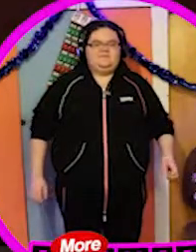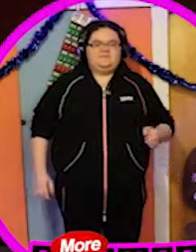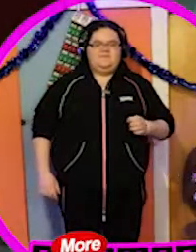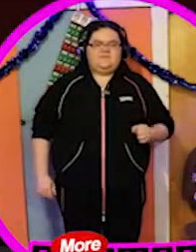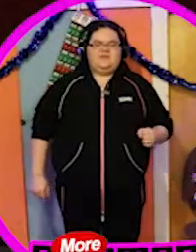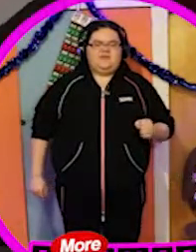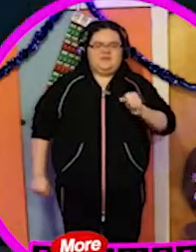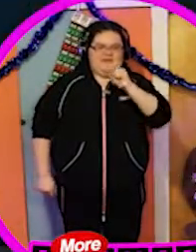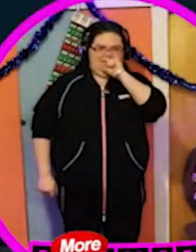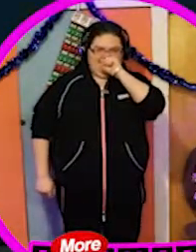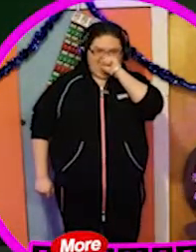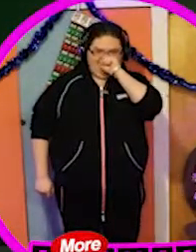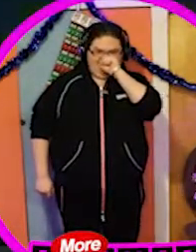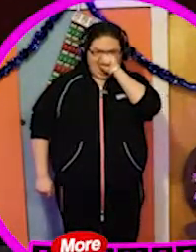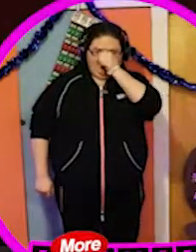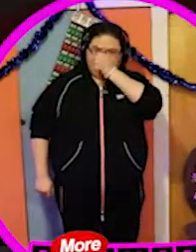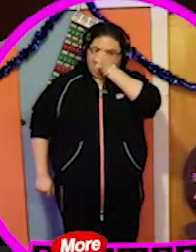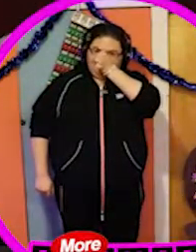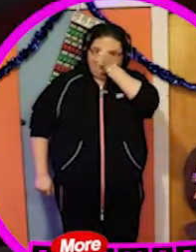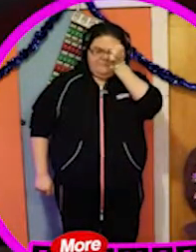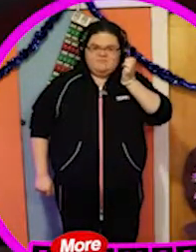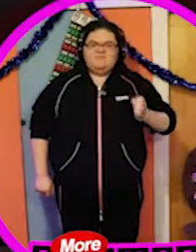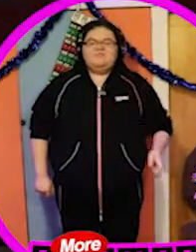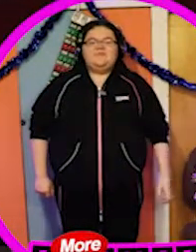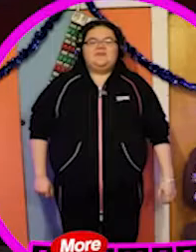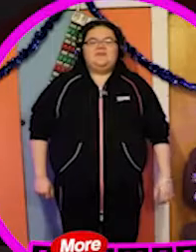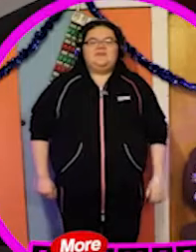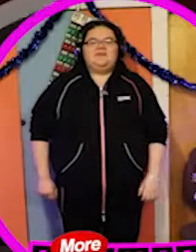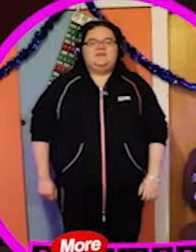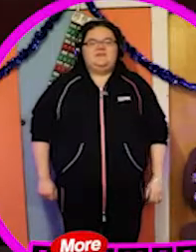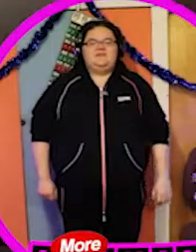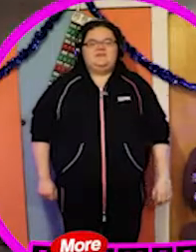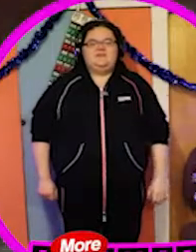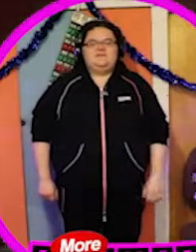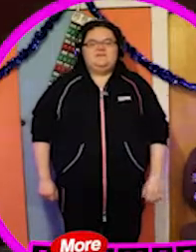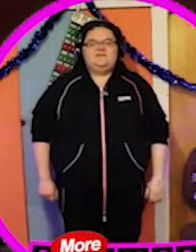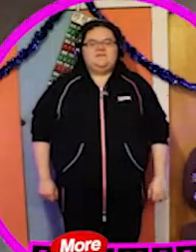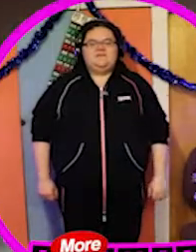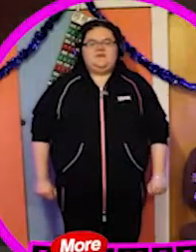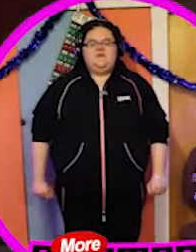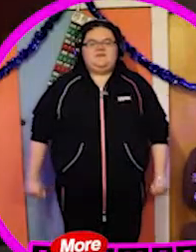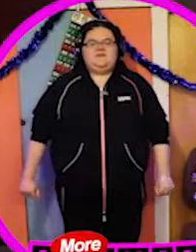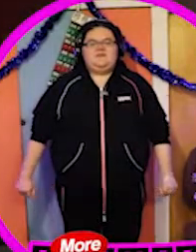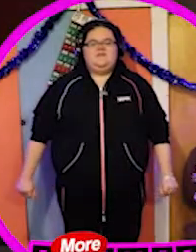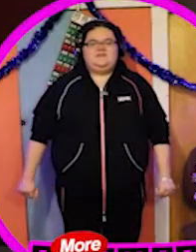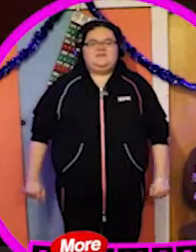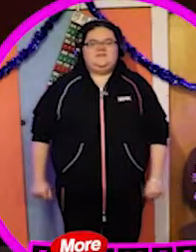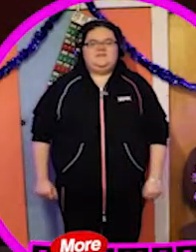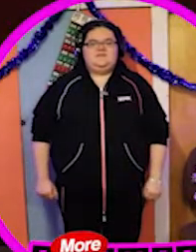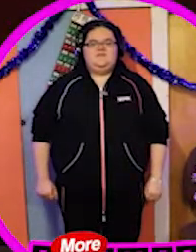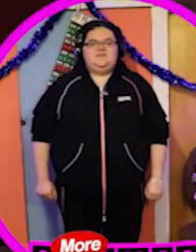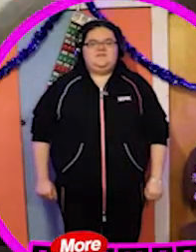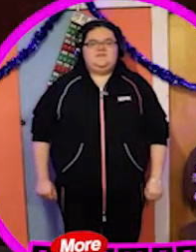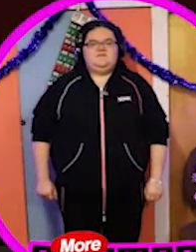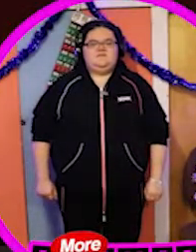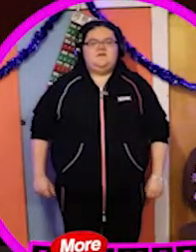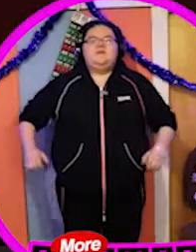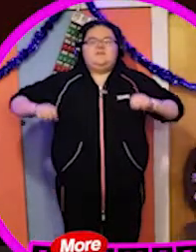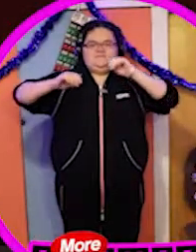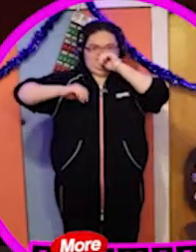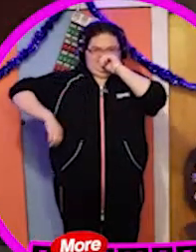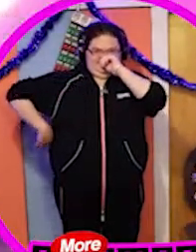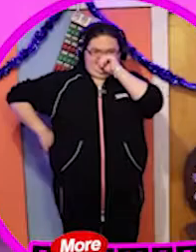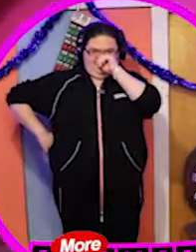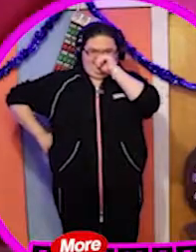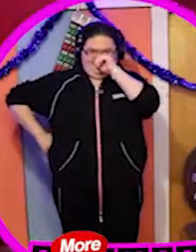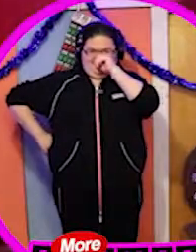be careful. Yeah, just. JJ, wait, don't push me, man! Wait, it's a sprint jump, do you know? Yeah, it's a sprint jump. Yeah, a little sprint. It's a tap sprint jump. Oh